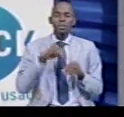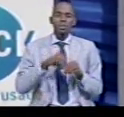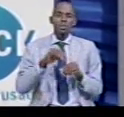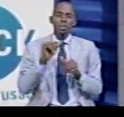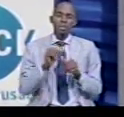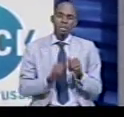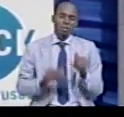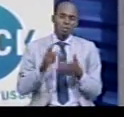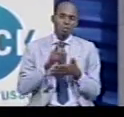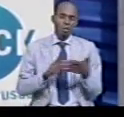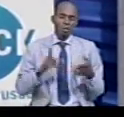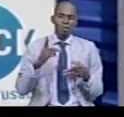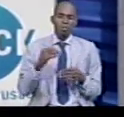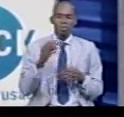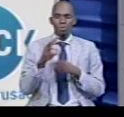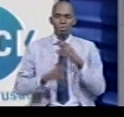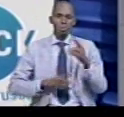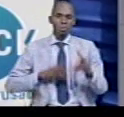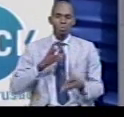crusade.